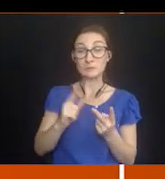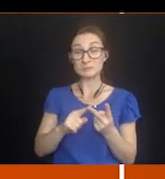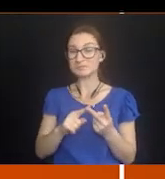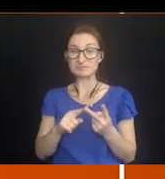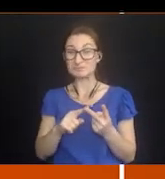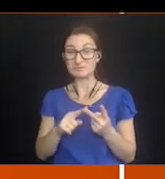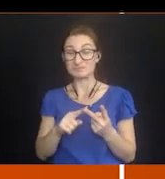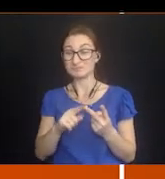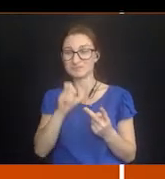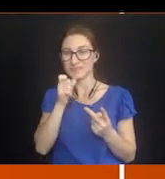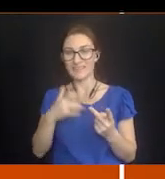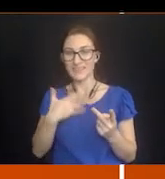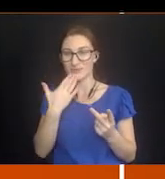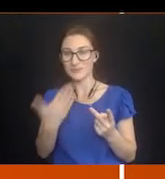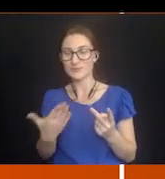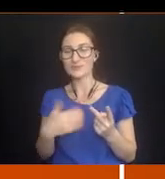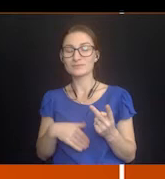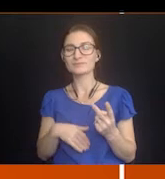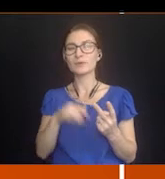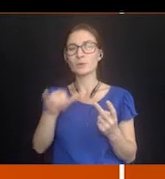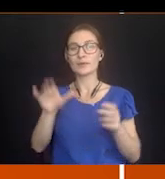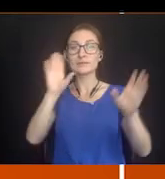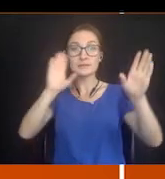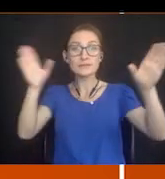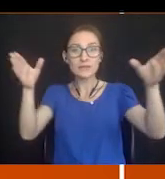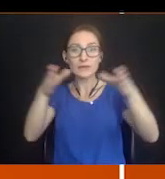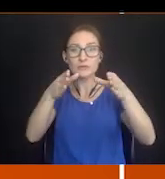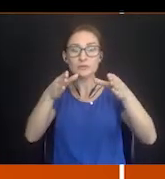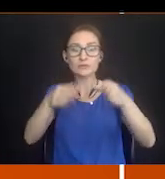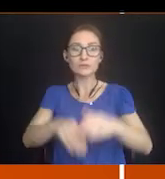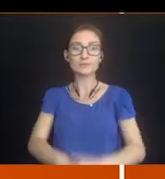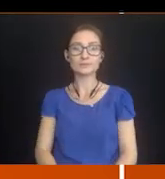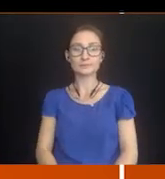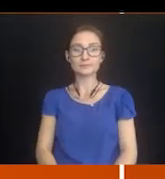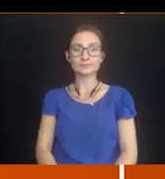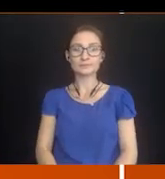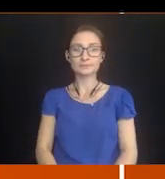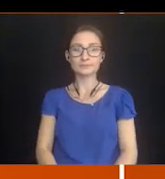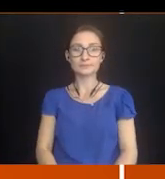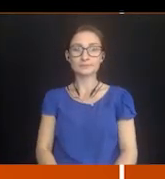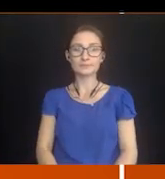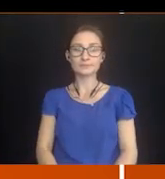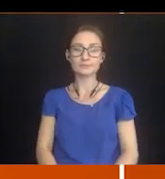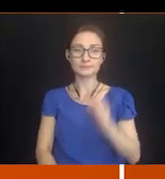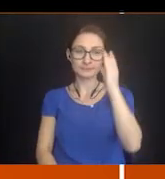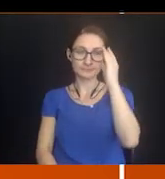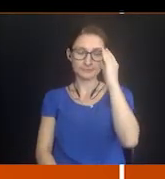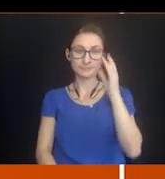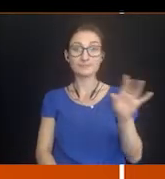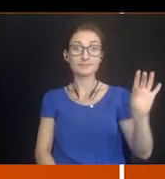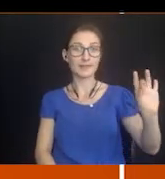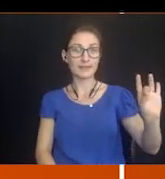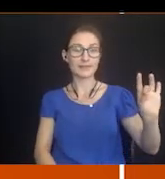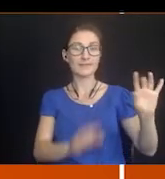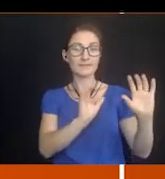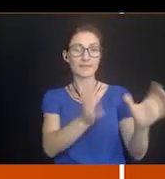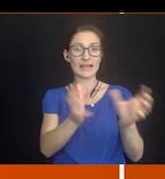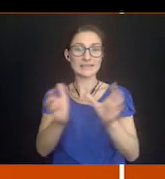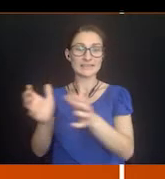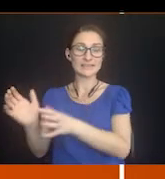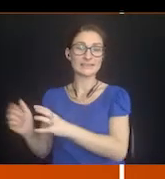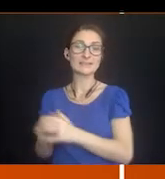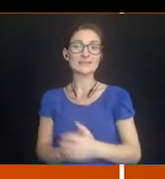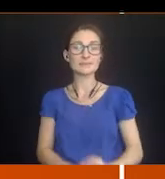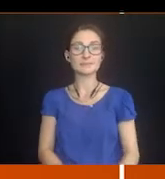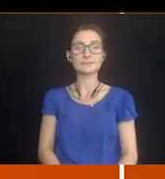kid again. And that either feels good or it doesn't feel good, but it's a form of tunnel vision. So those are the 8 facets of tunnel